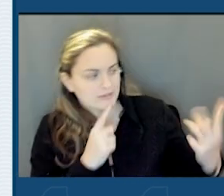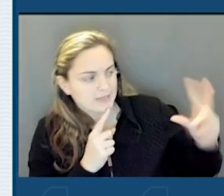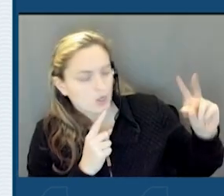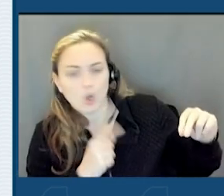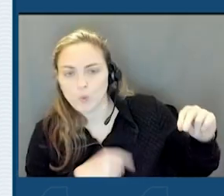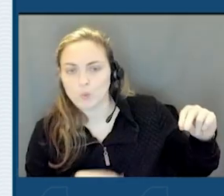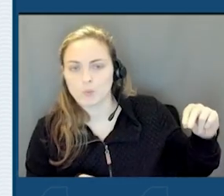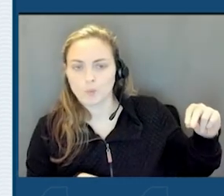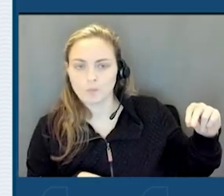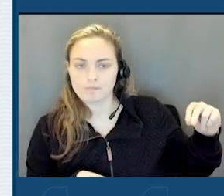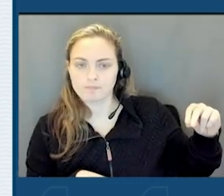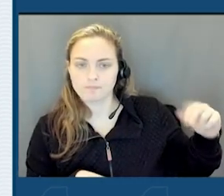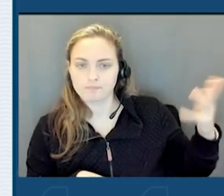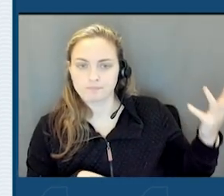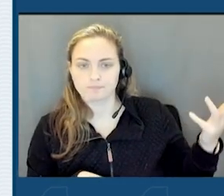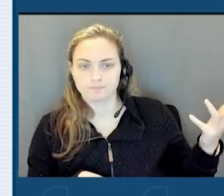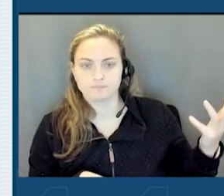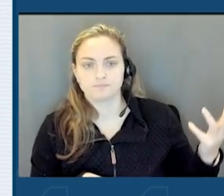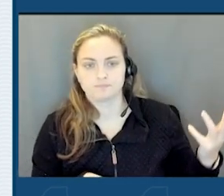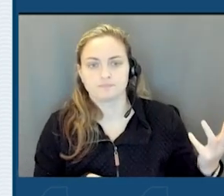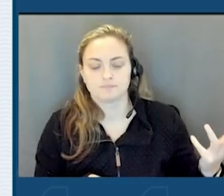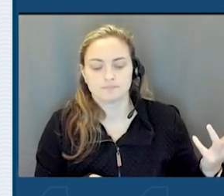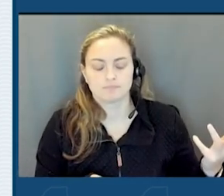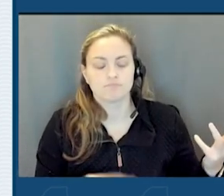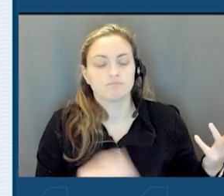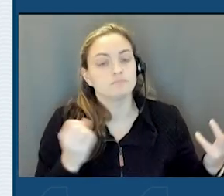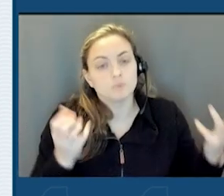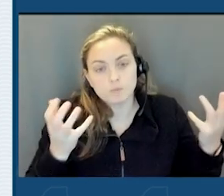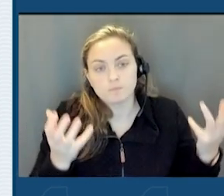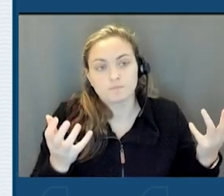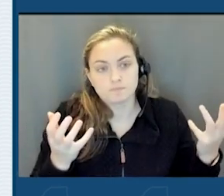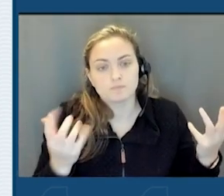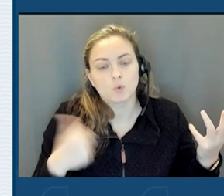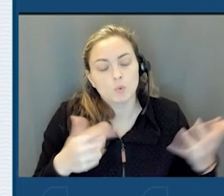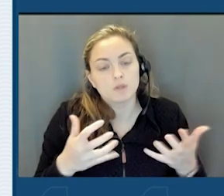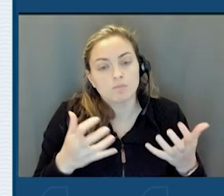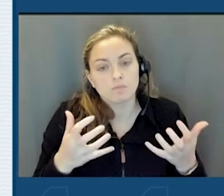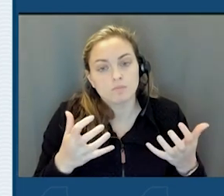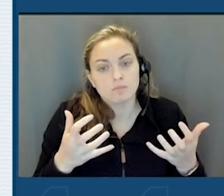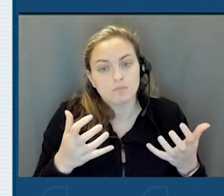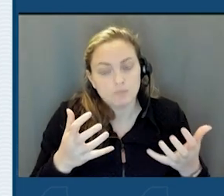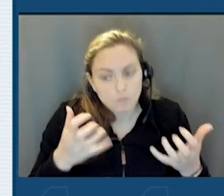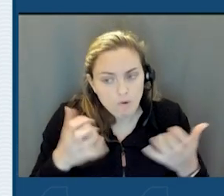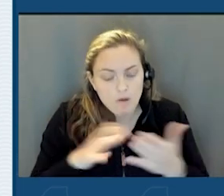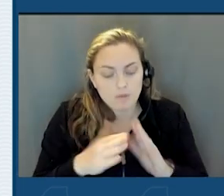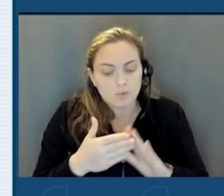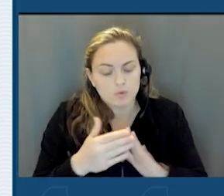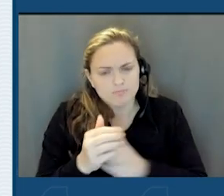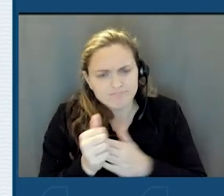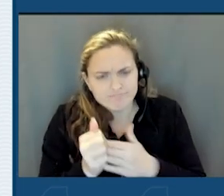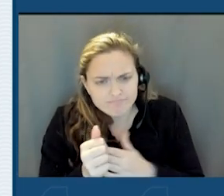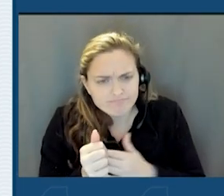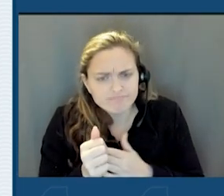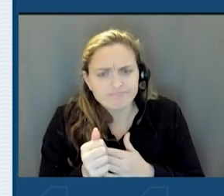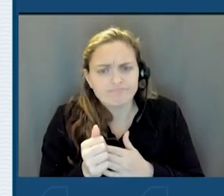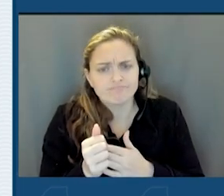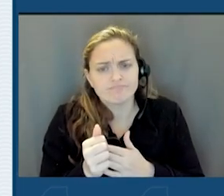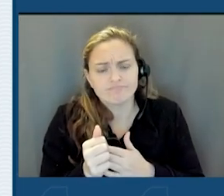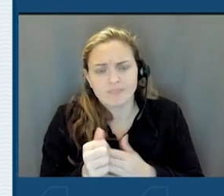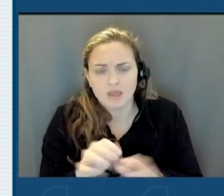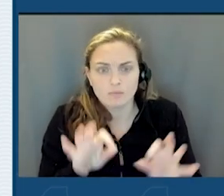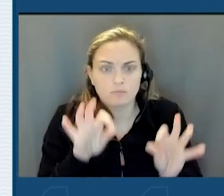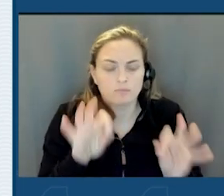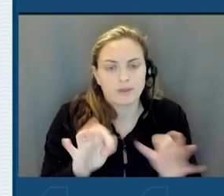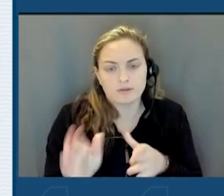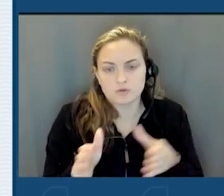no to a project. And so we want communities to have the flexibility. A master plan, we devised